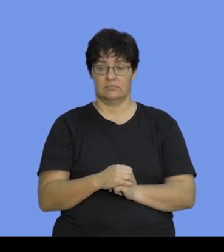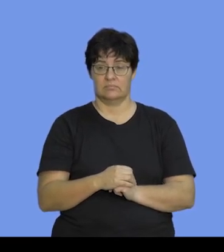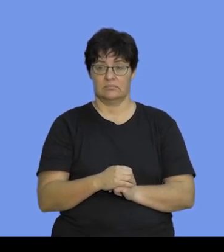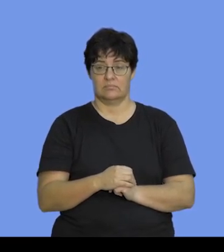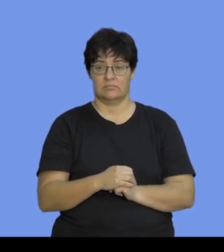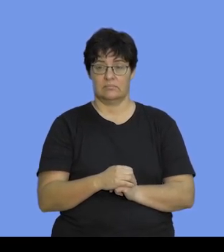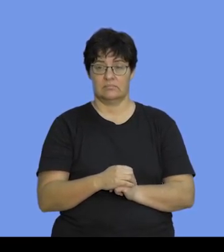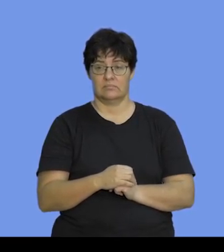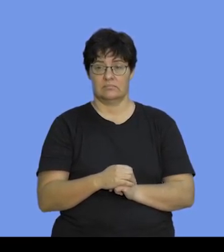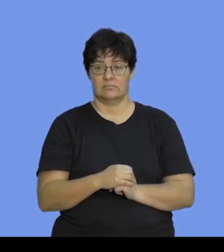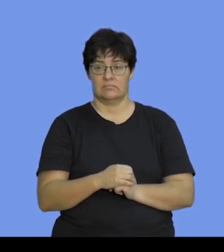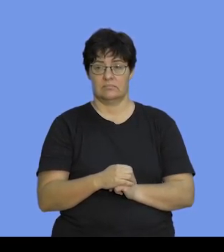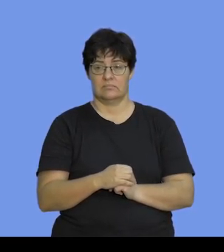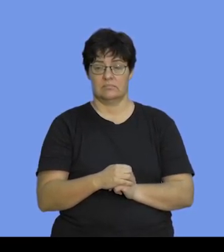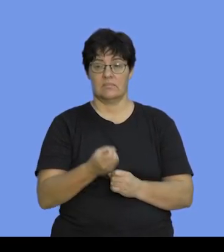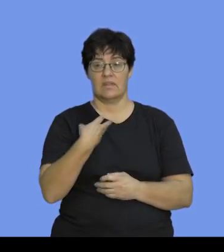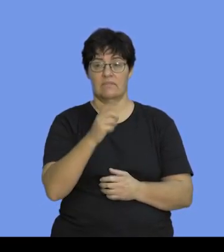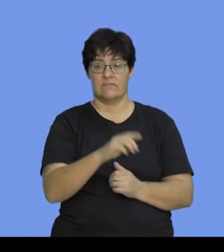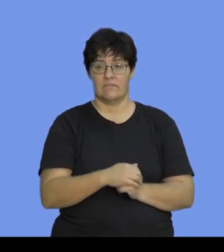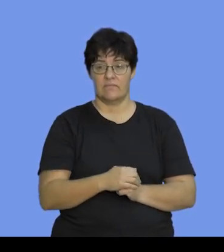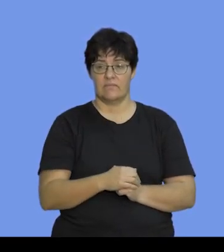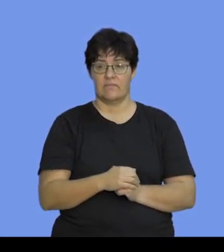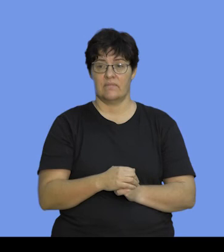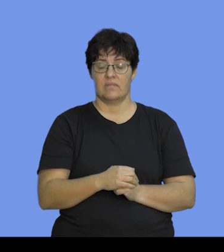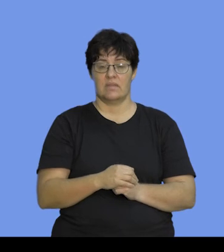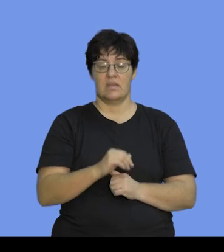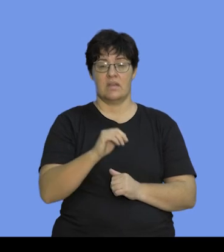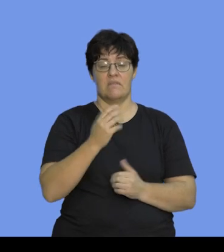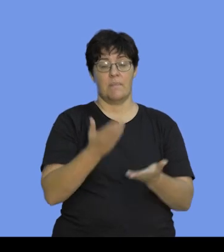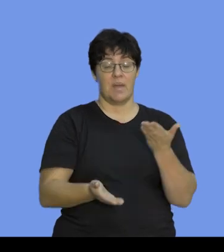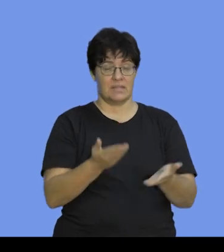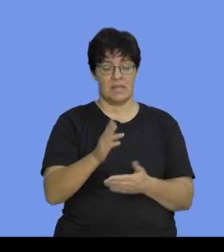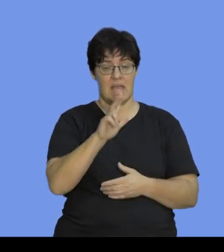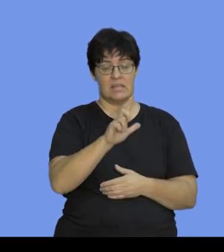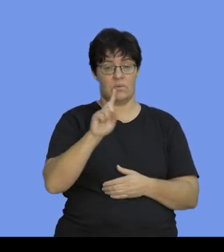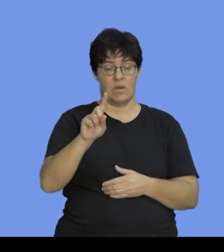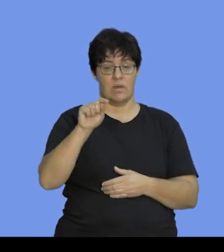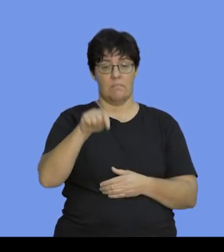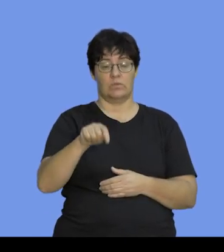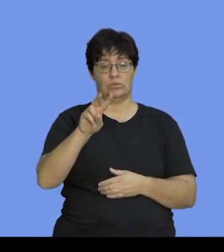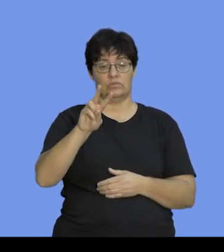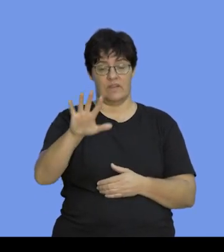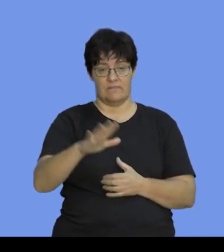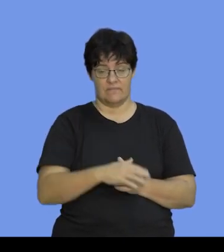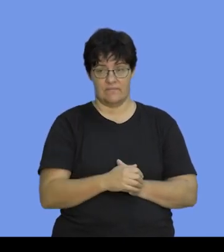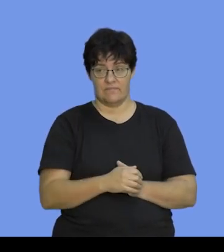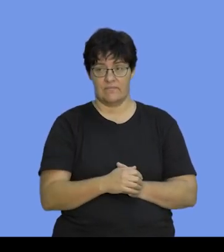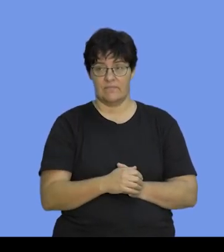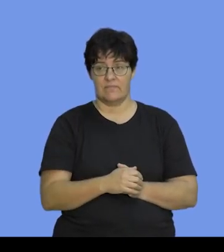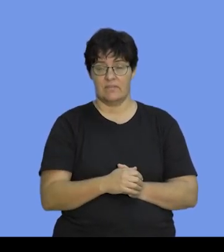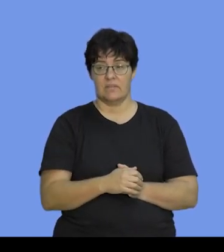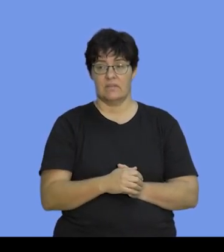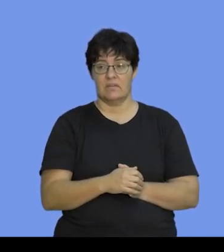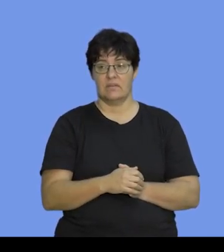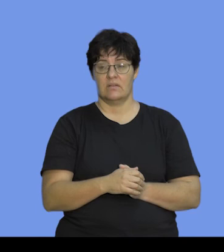negative 3, right? What does this give us? It gives us a mass of 81.25. So in